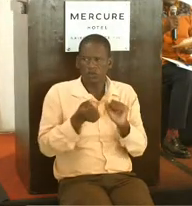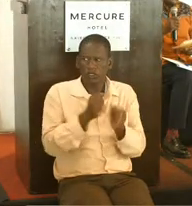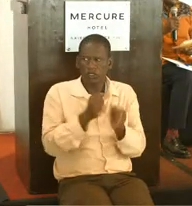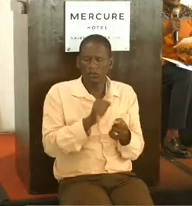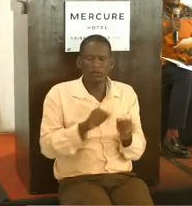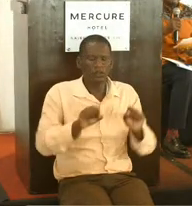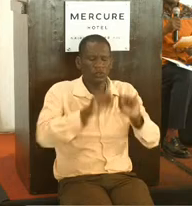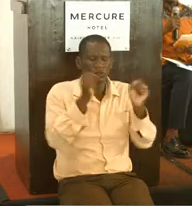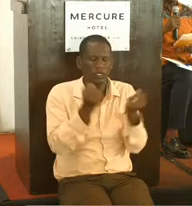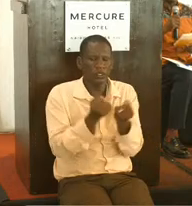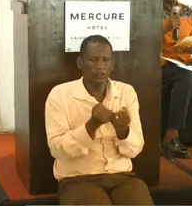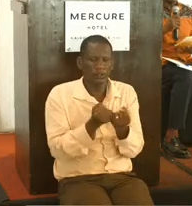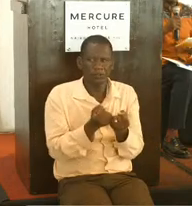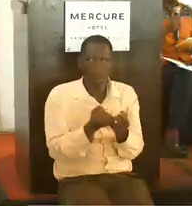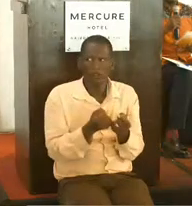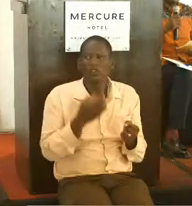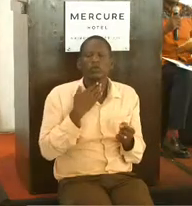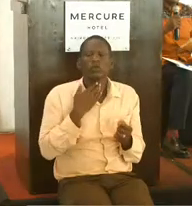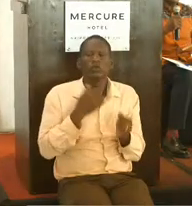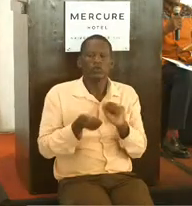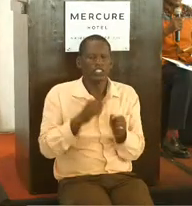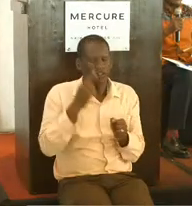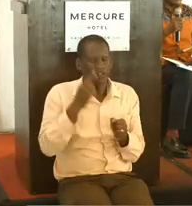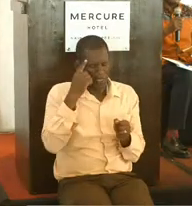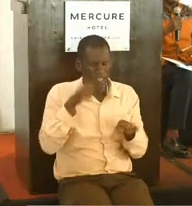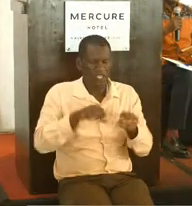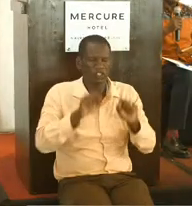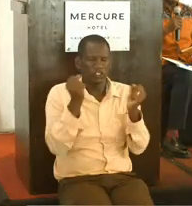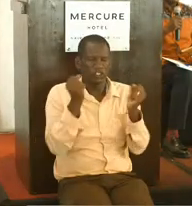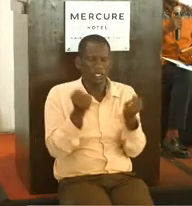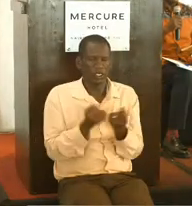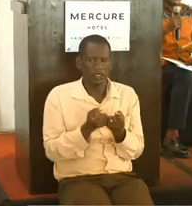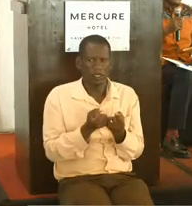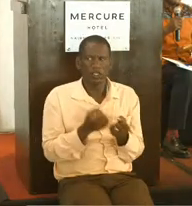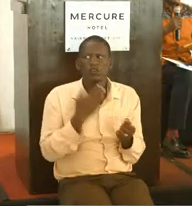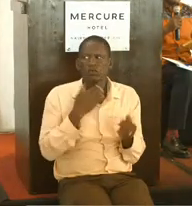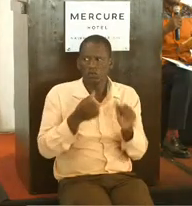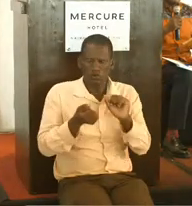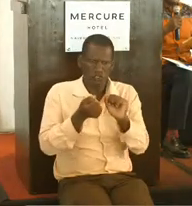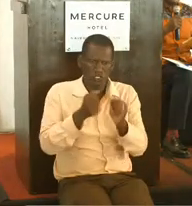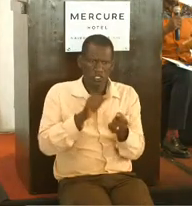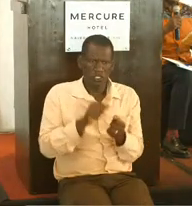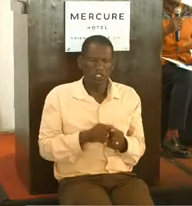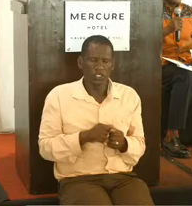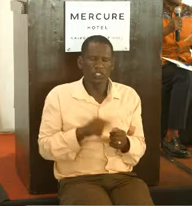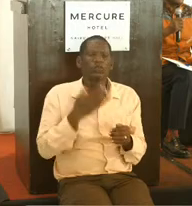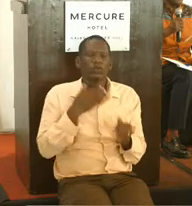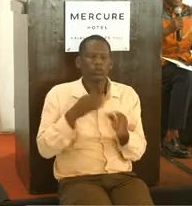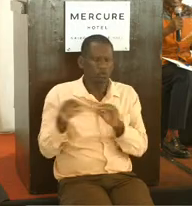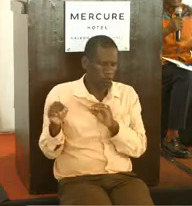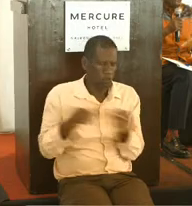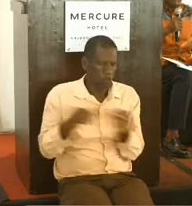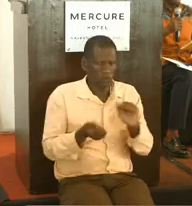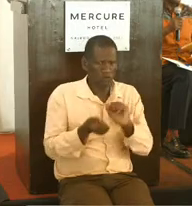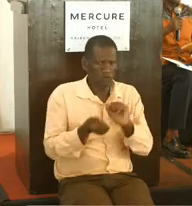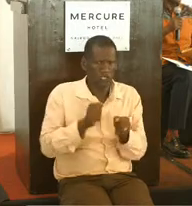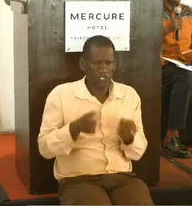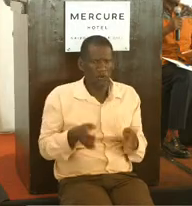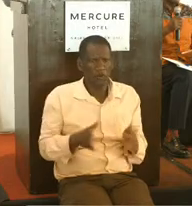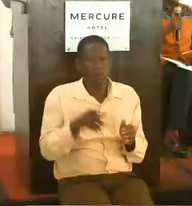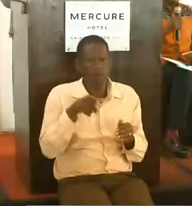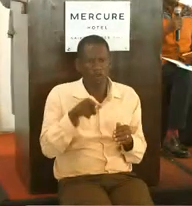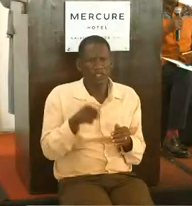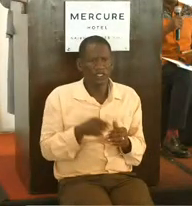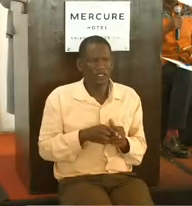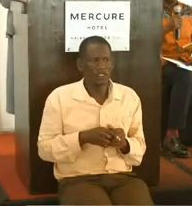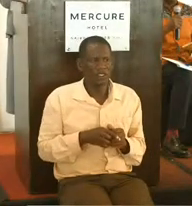society we want to change thinking in society we want to change we want to shift and change the Paradigm of